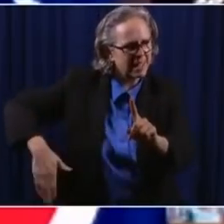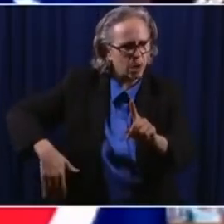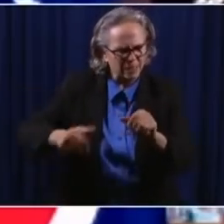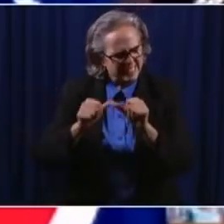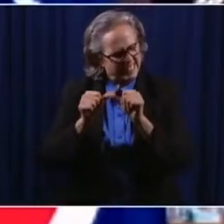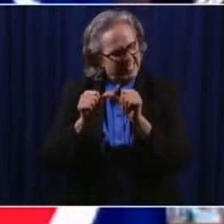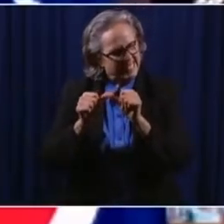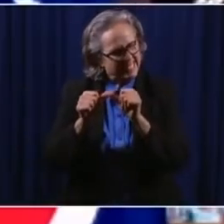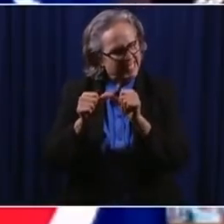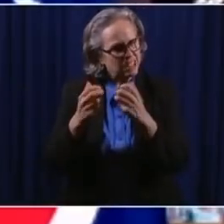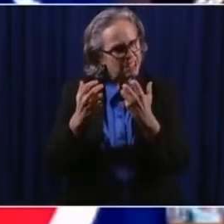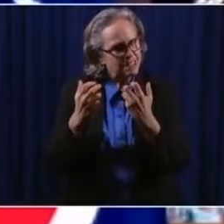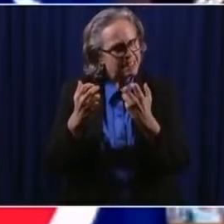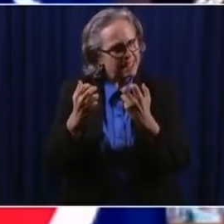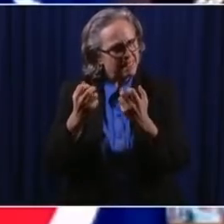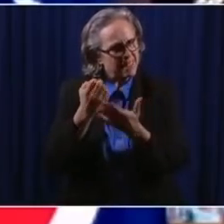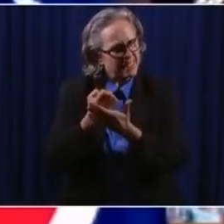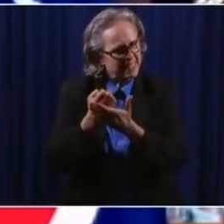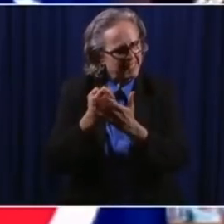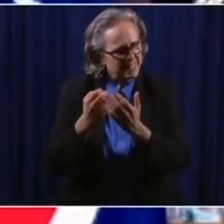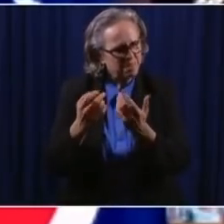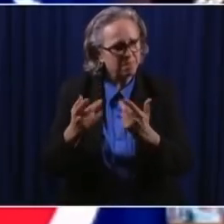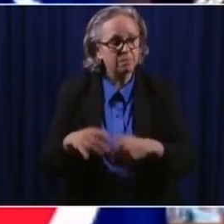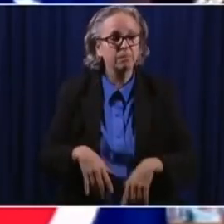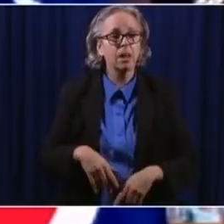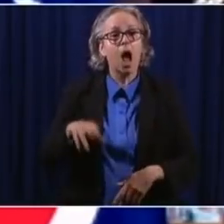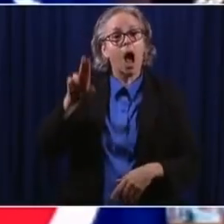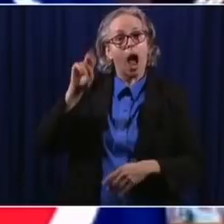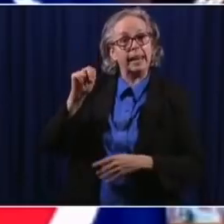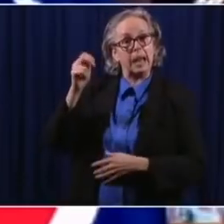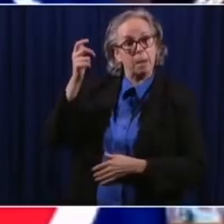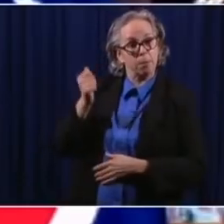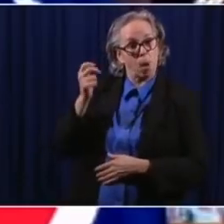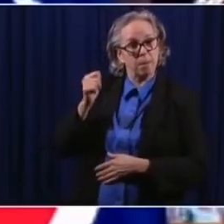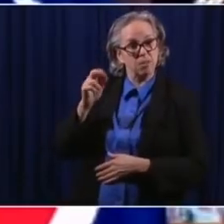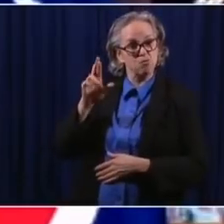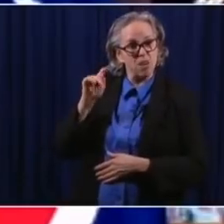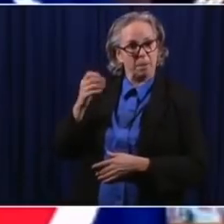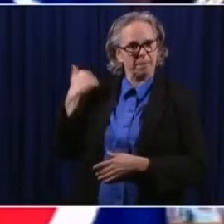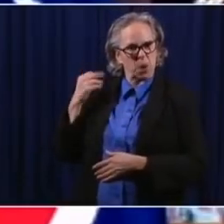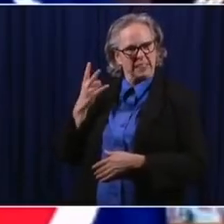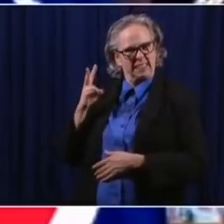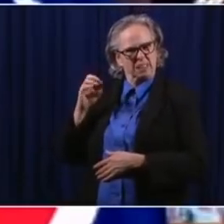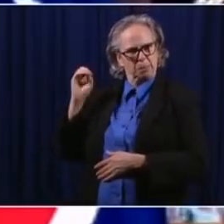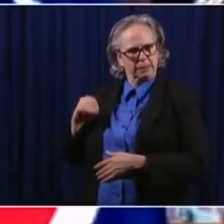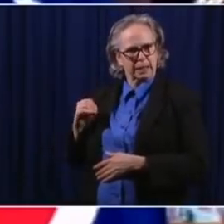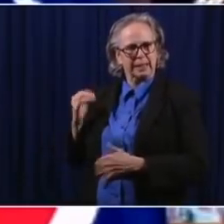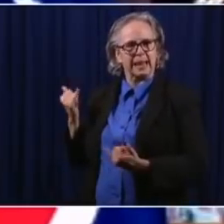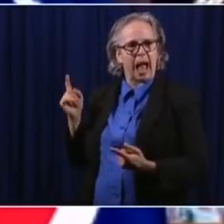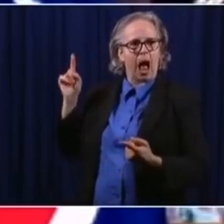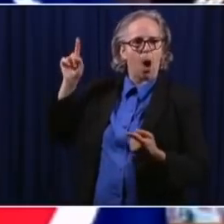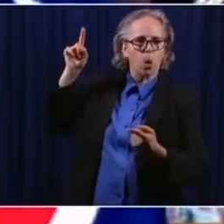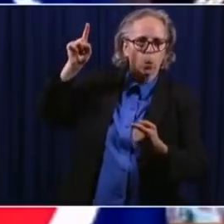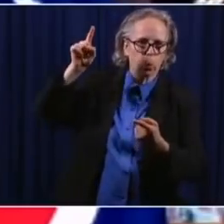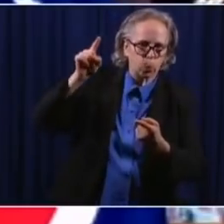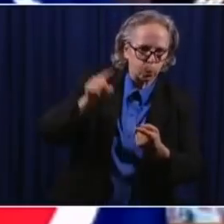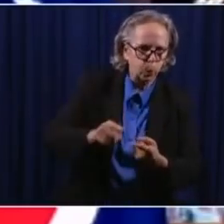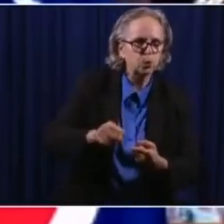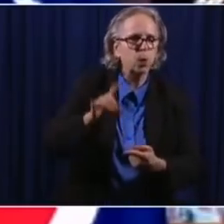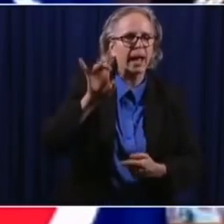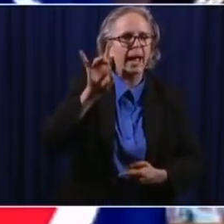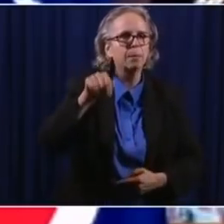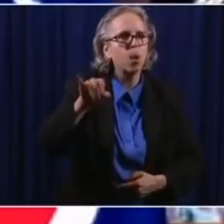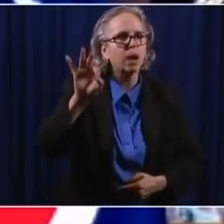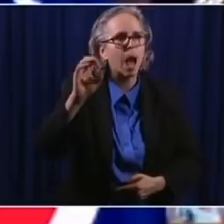We've seen the unemployment rate drop from 17% to 8.9%. Presently, a